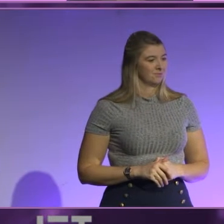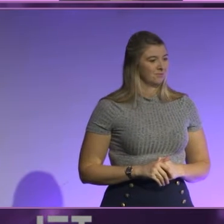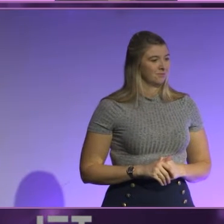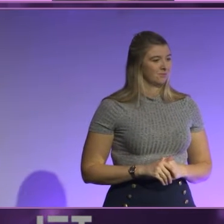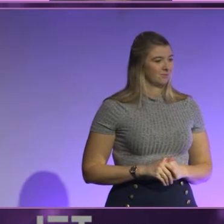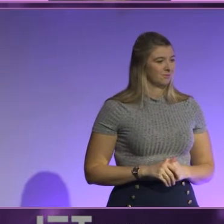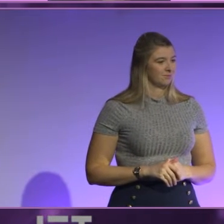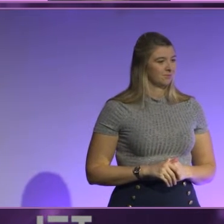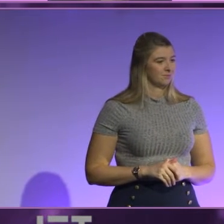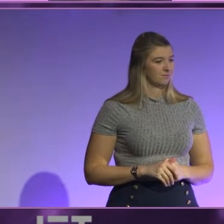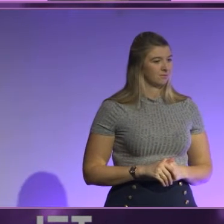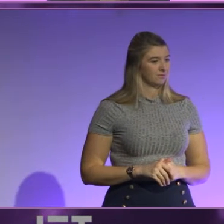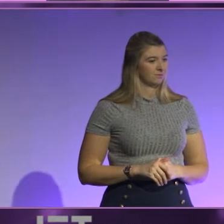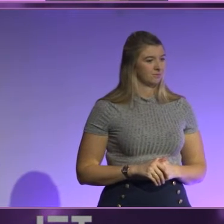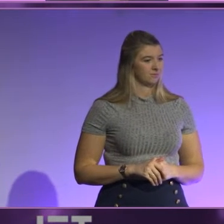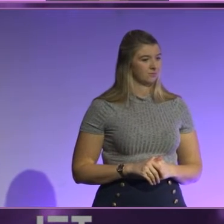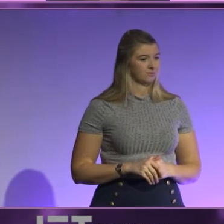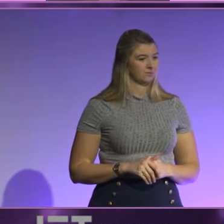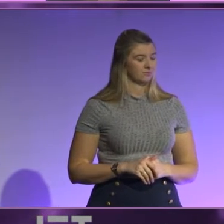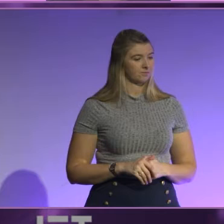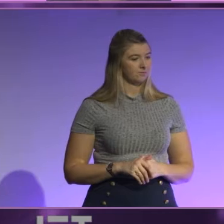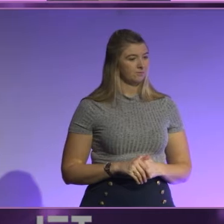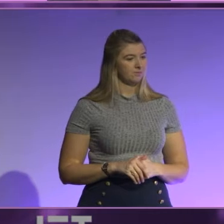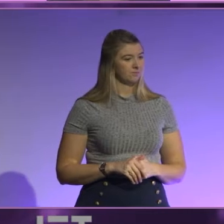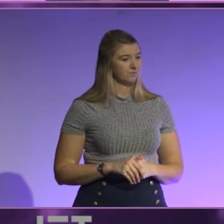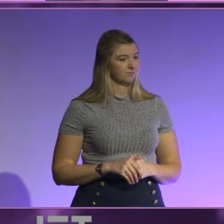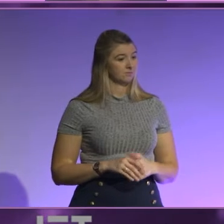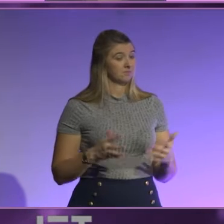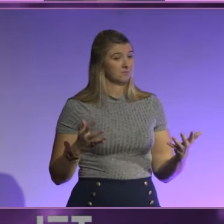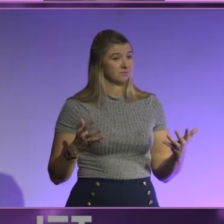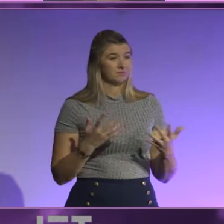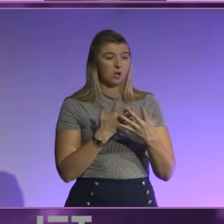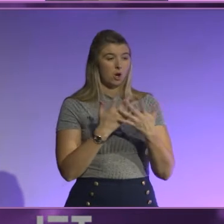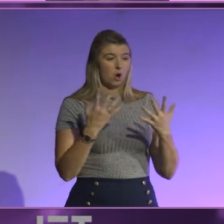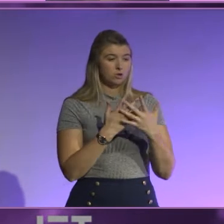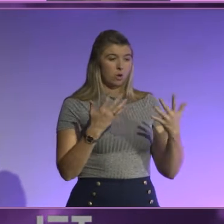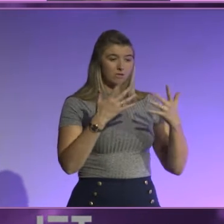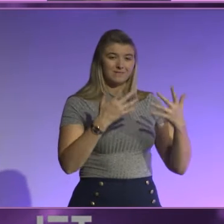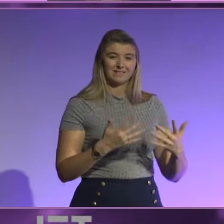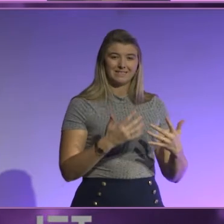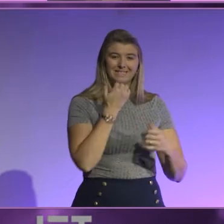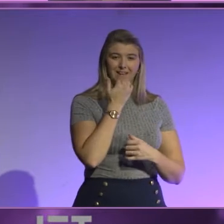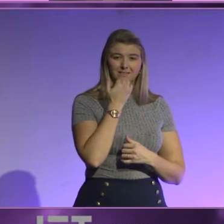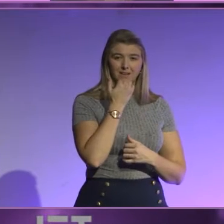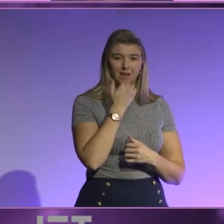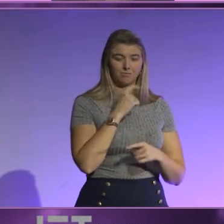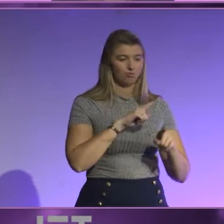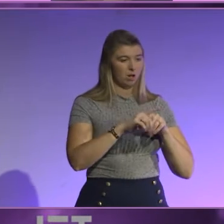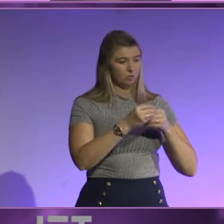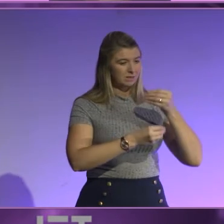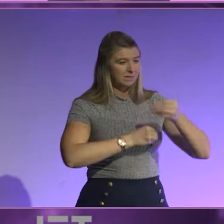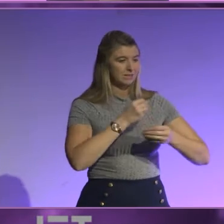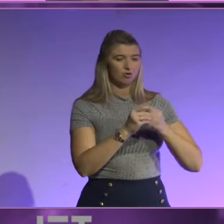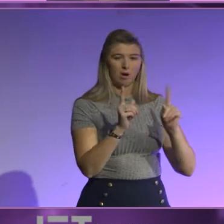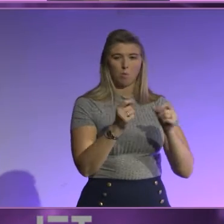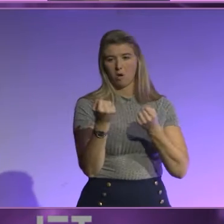And of course, once you've got a lot of data that's describing what a vehicle's really about and what